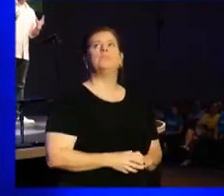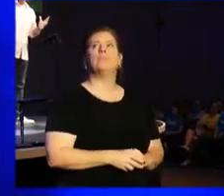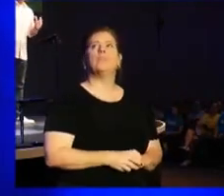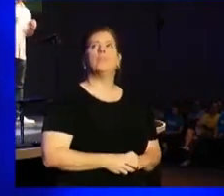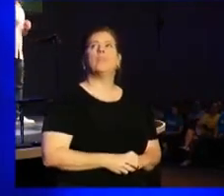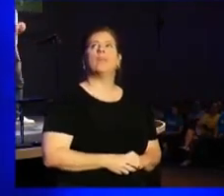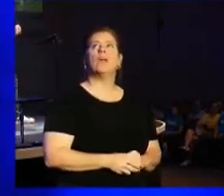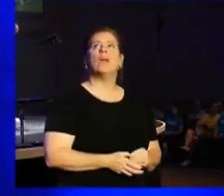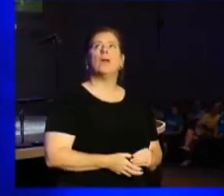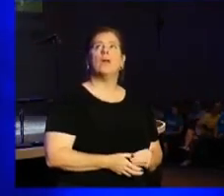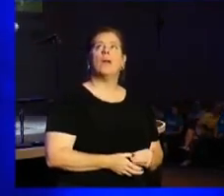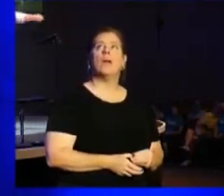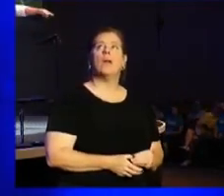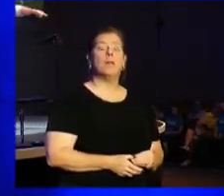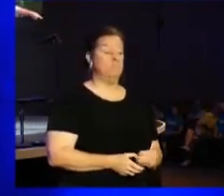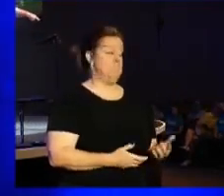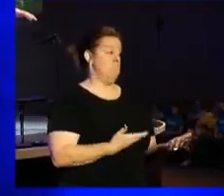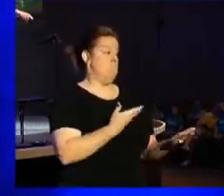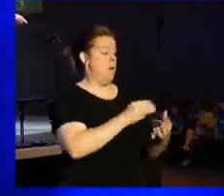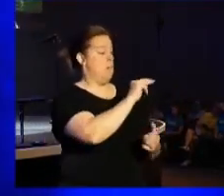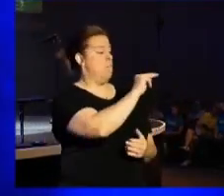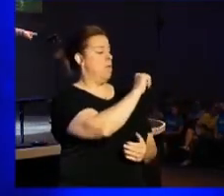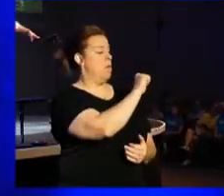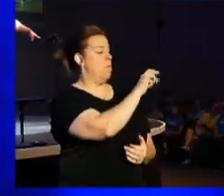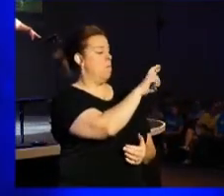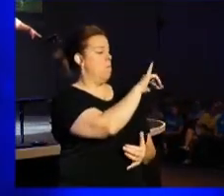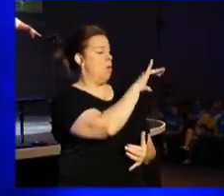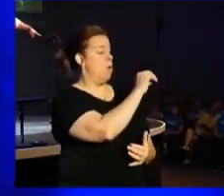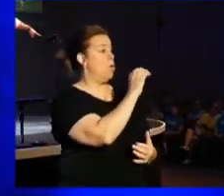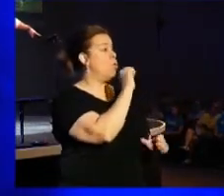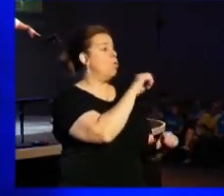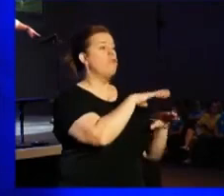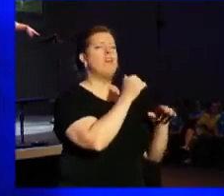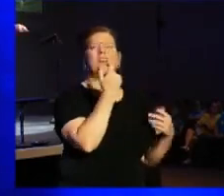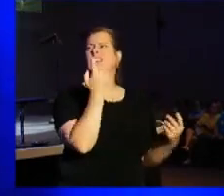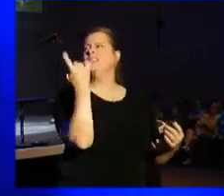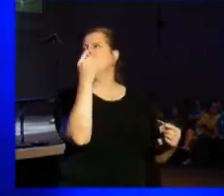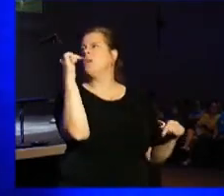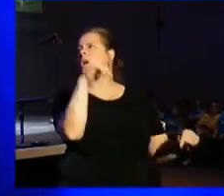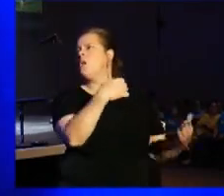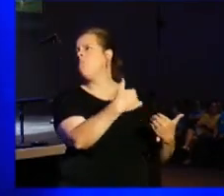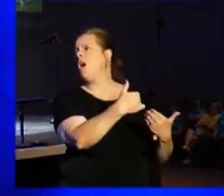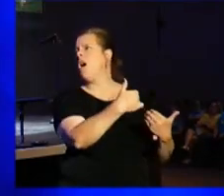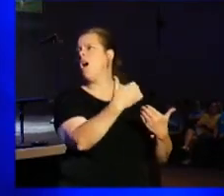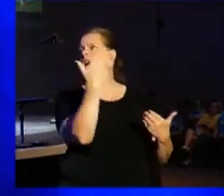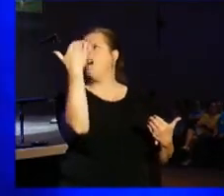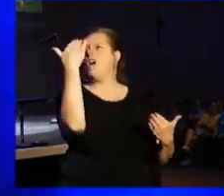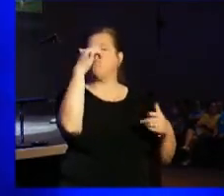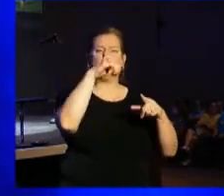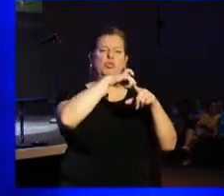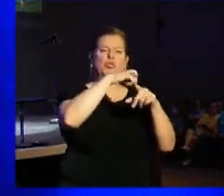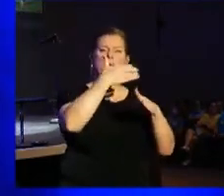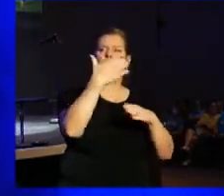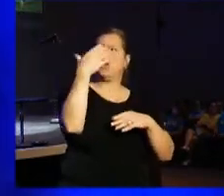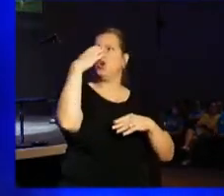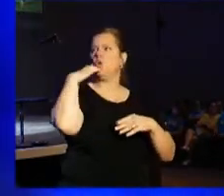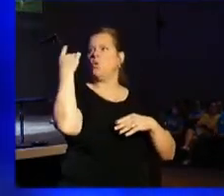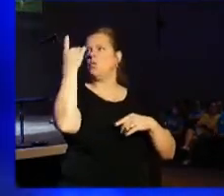Heck, he could have even said, "Someone want to help this guy? Can we get a coach or a trainer or someone over